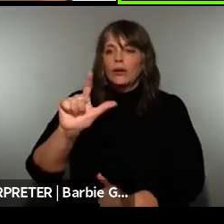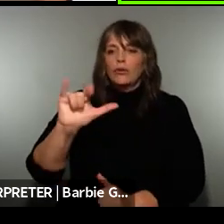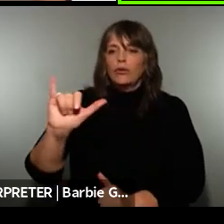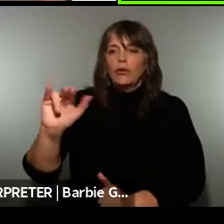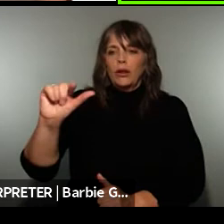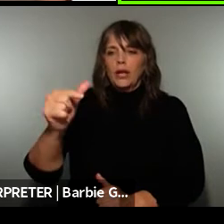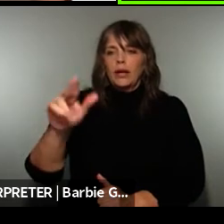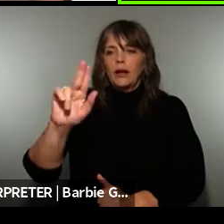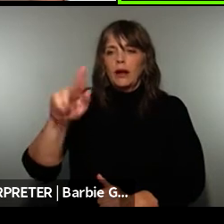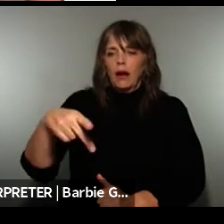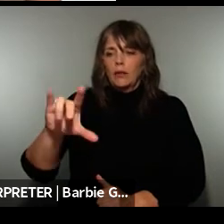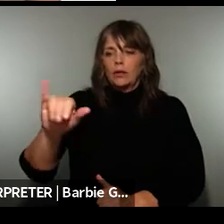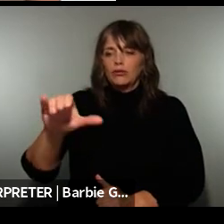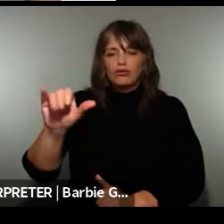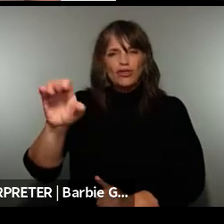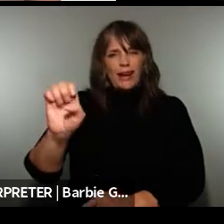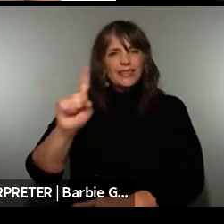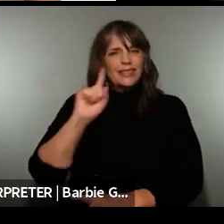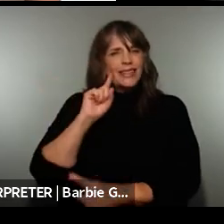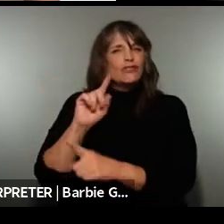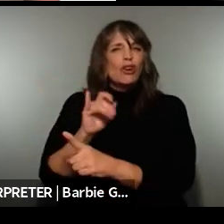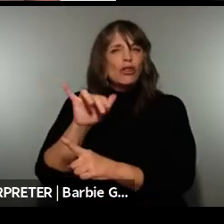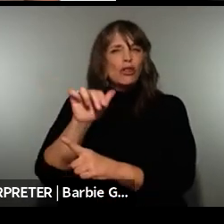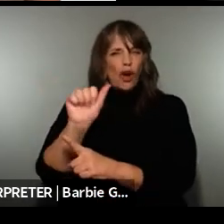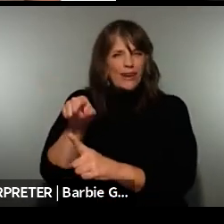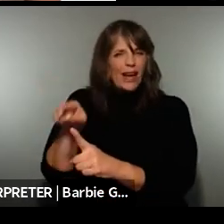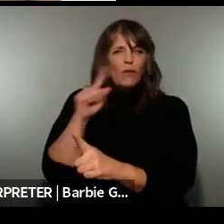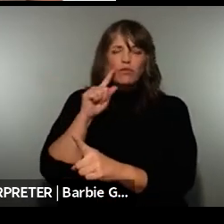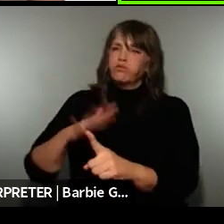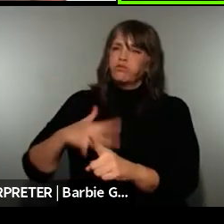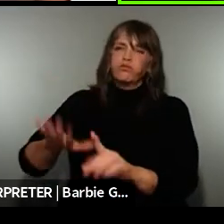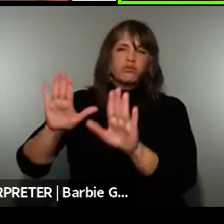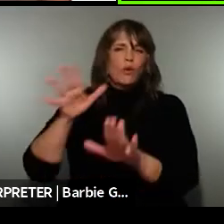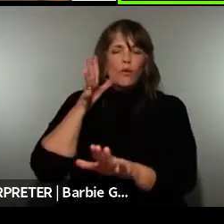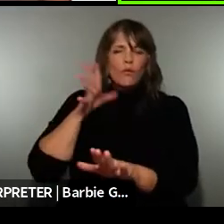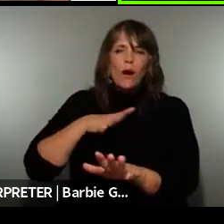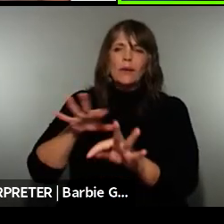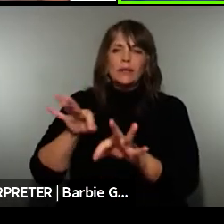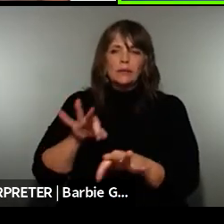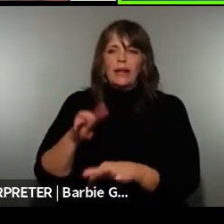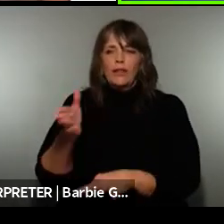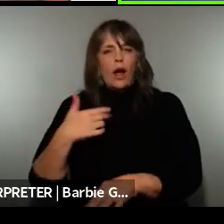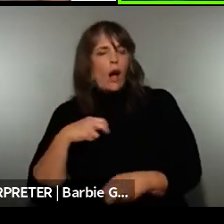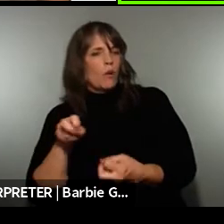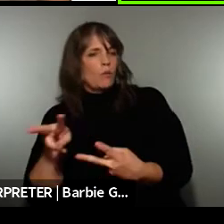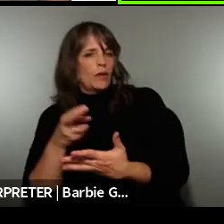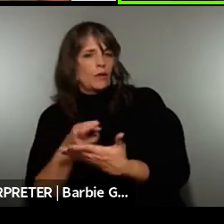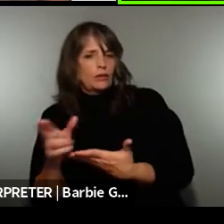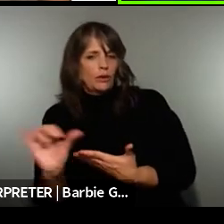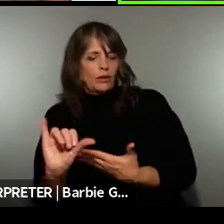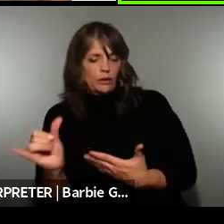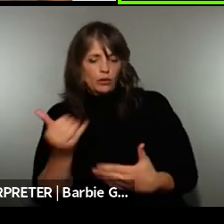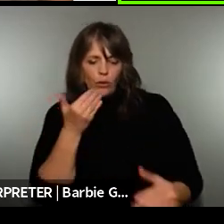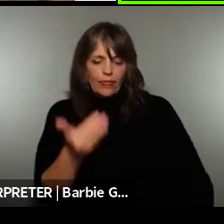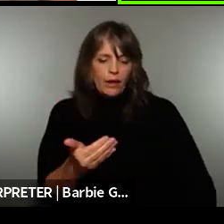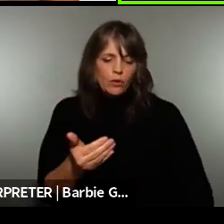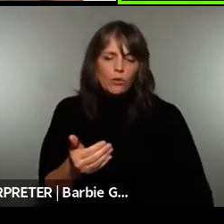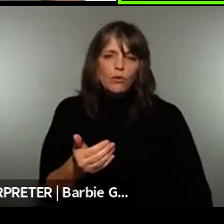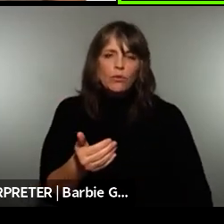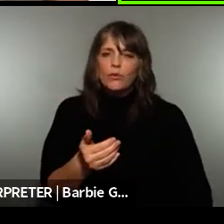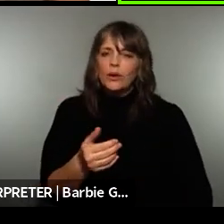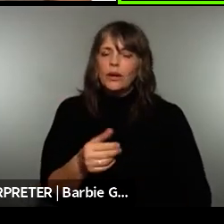too. Austerity is the word. Thank you. You're welcome. Yeah, so just highlighting that up from